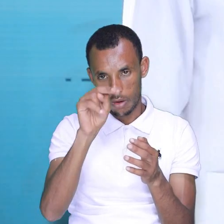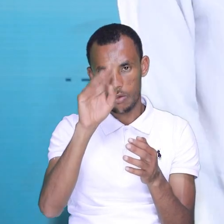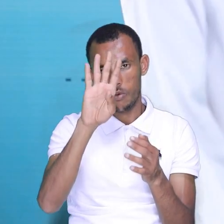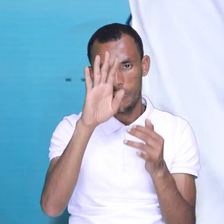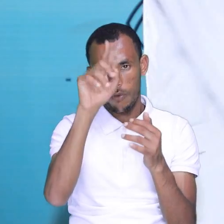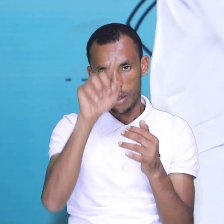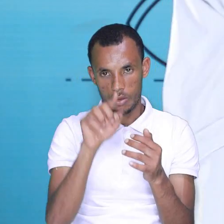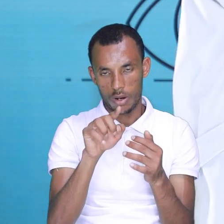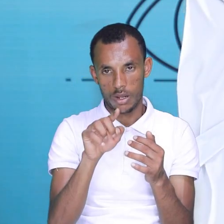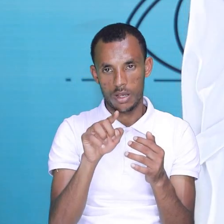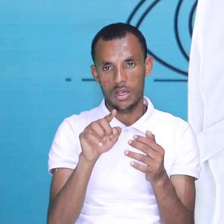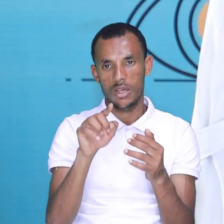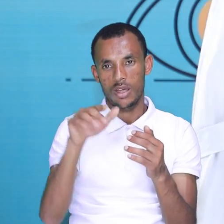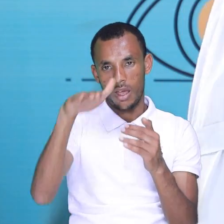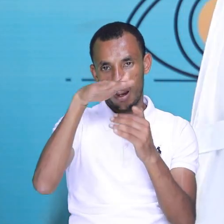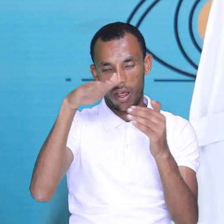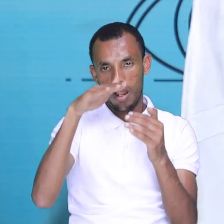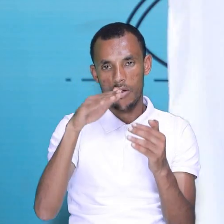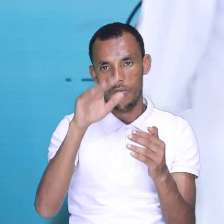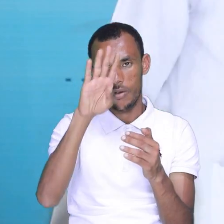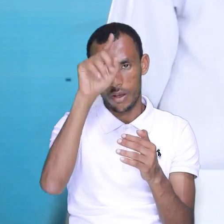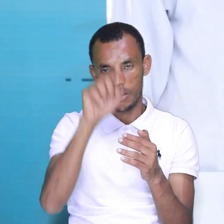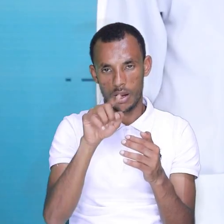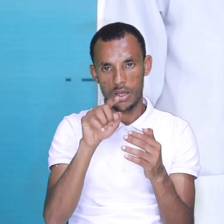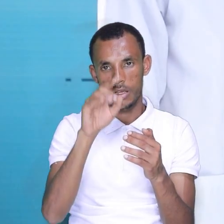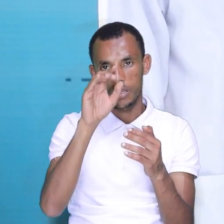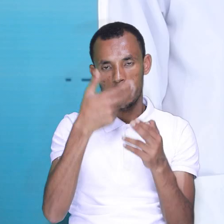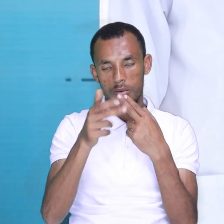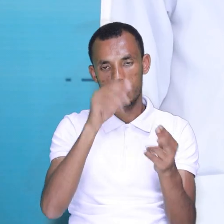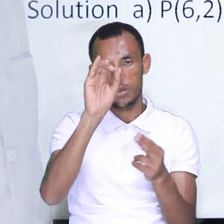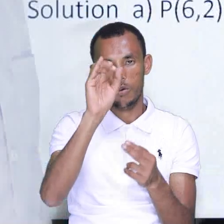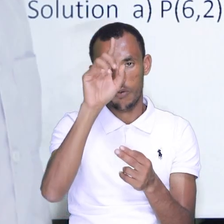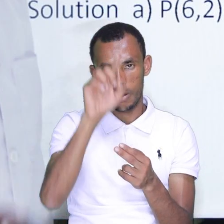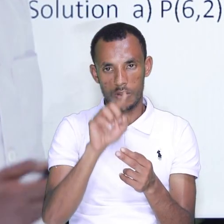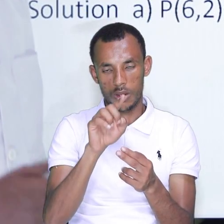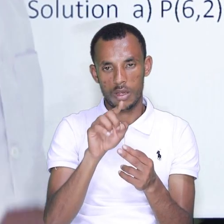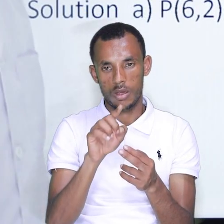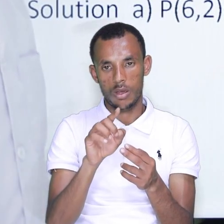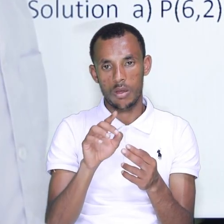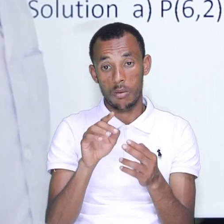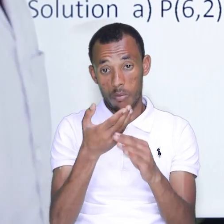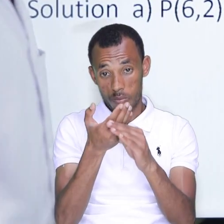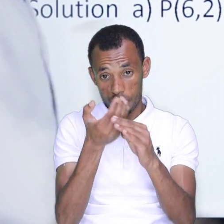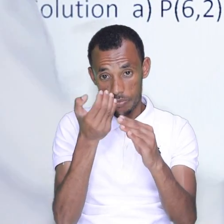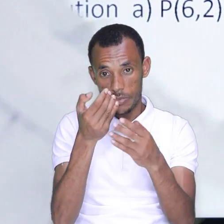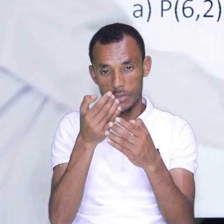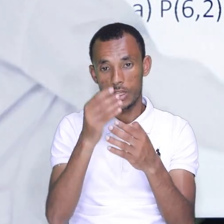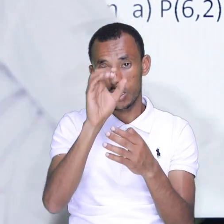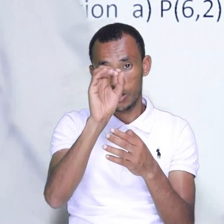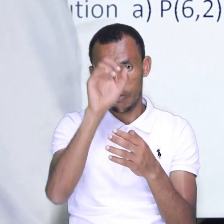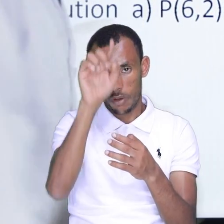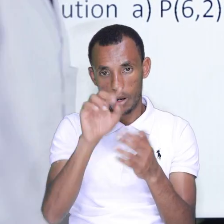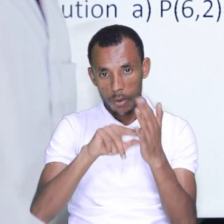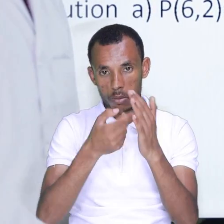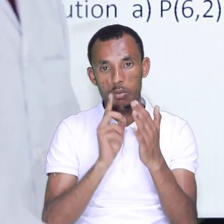factorial. The denominator is a product, 4 factorial times 0 factorial. But what we said before, 0 factorial is